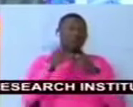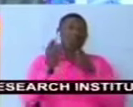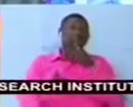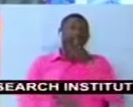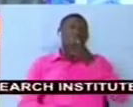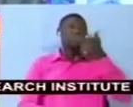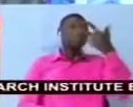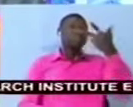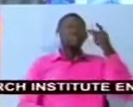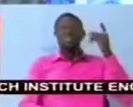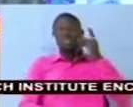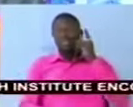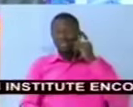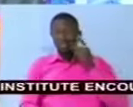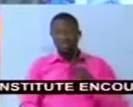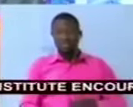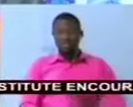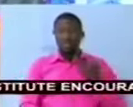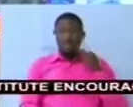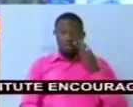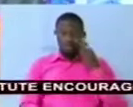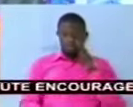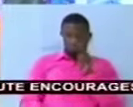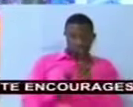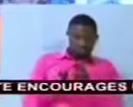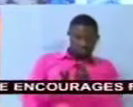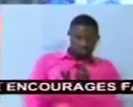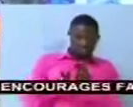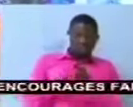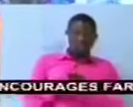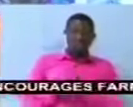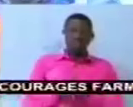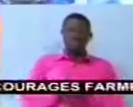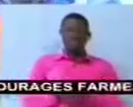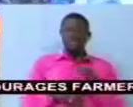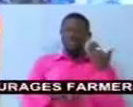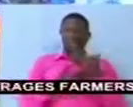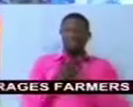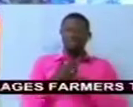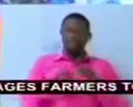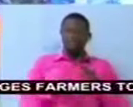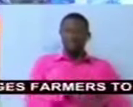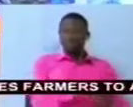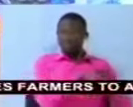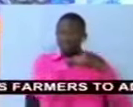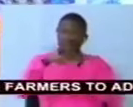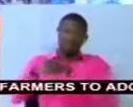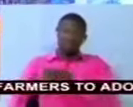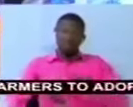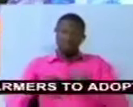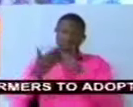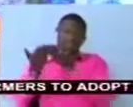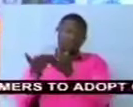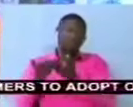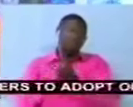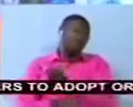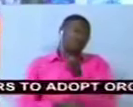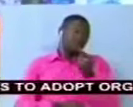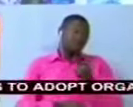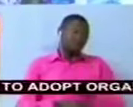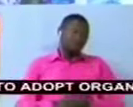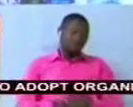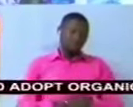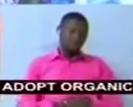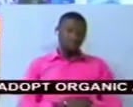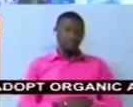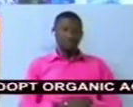gisee yoy. When they saw those things, nangu ñu an over. They didn't want us to be handed over. Dañ leen dee jël suba